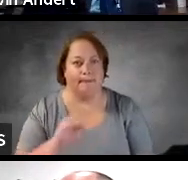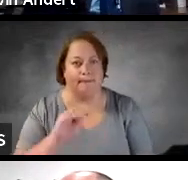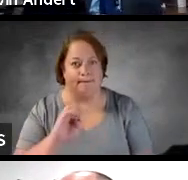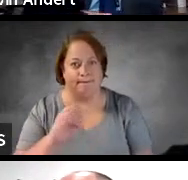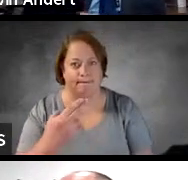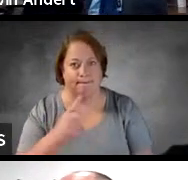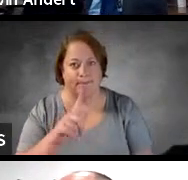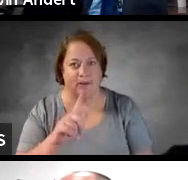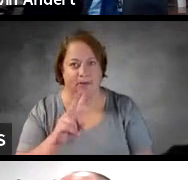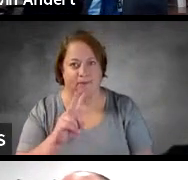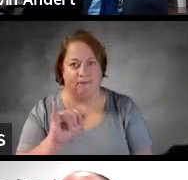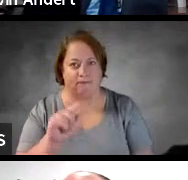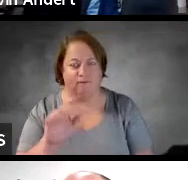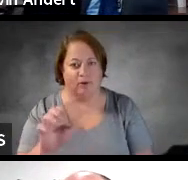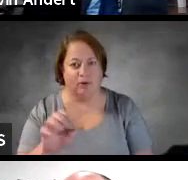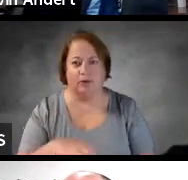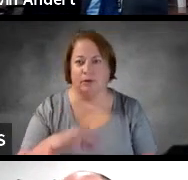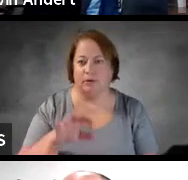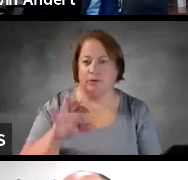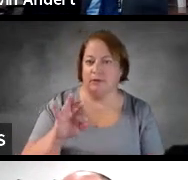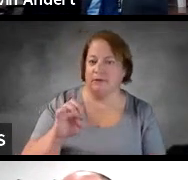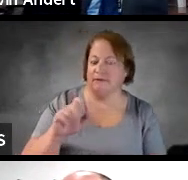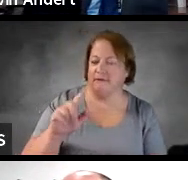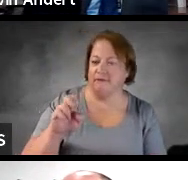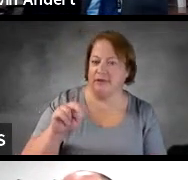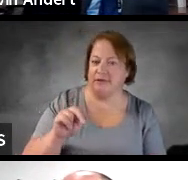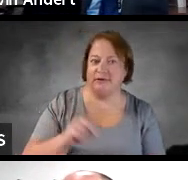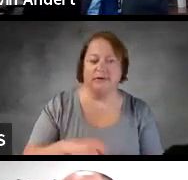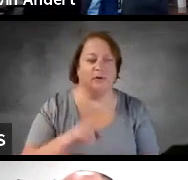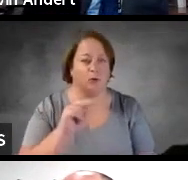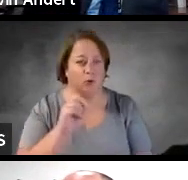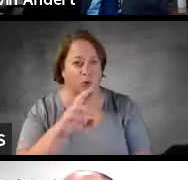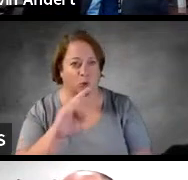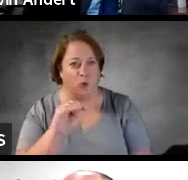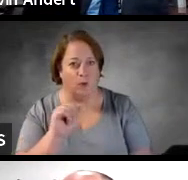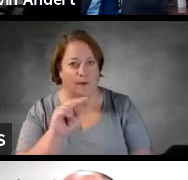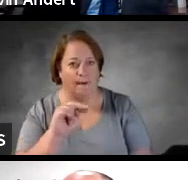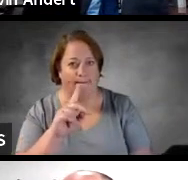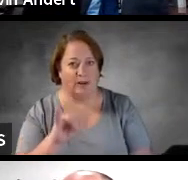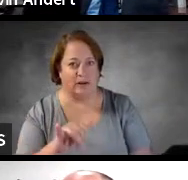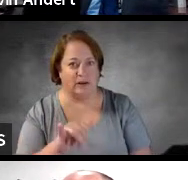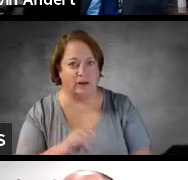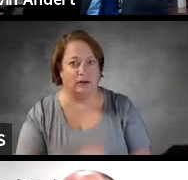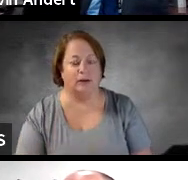Melville? Larry. Normandy?